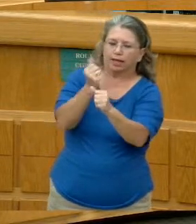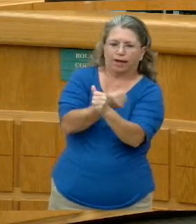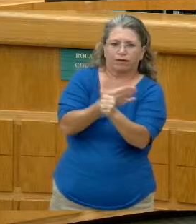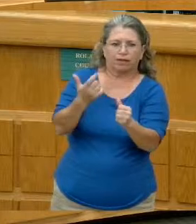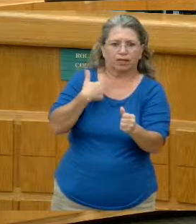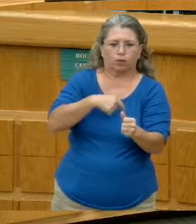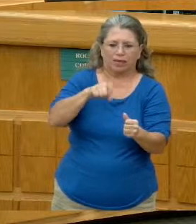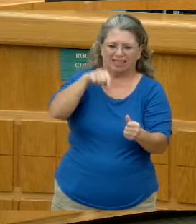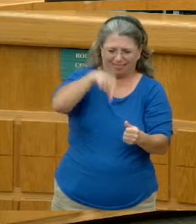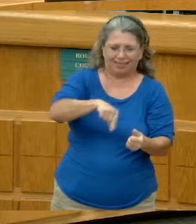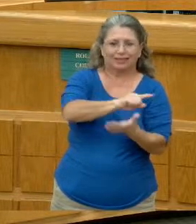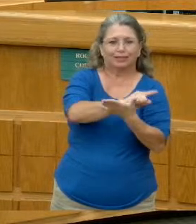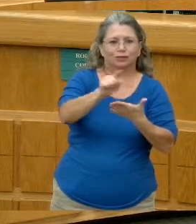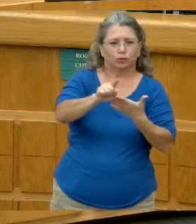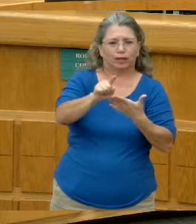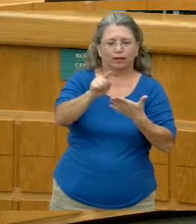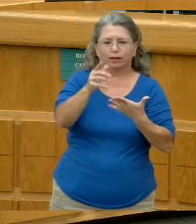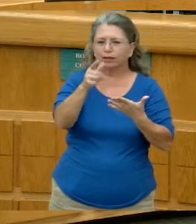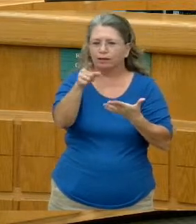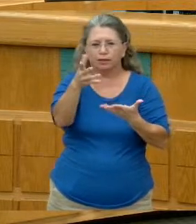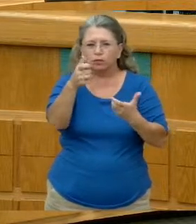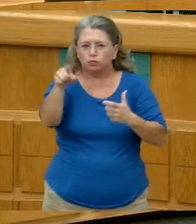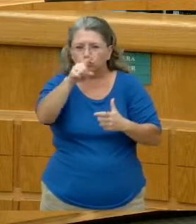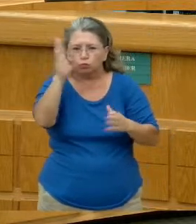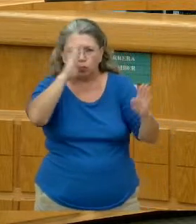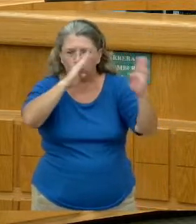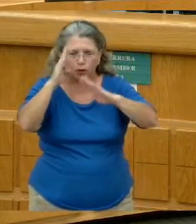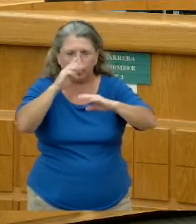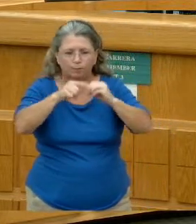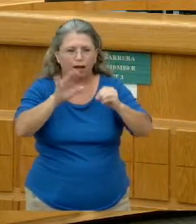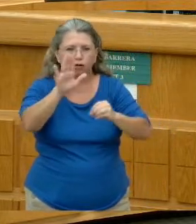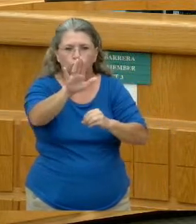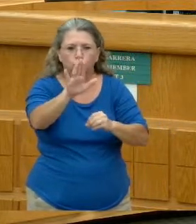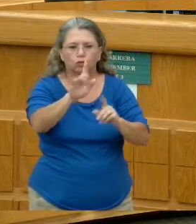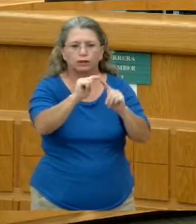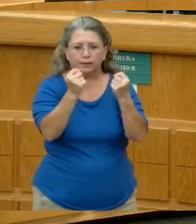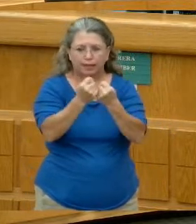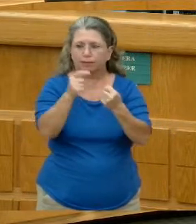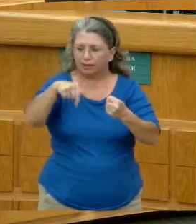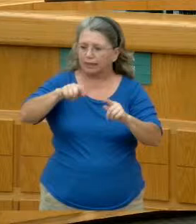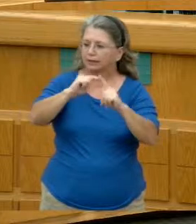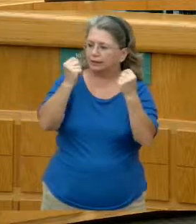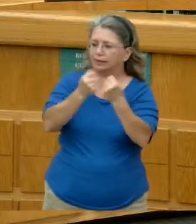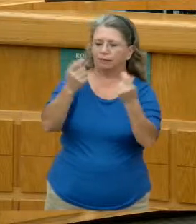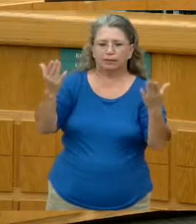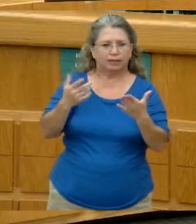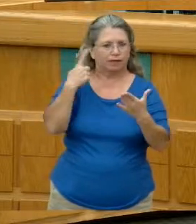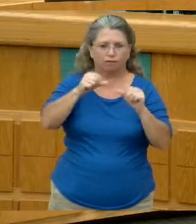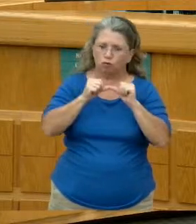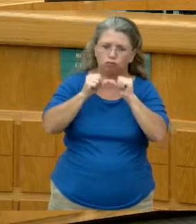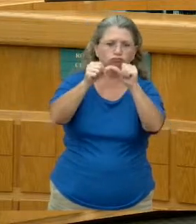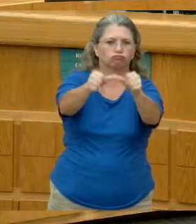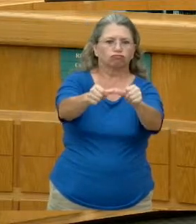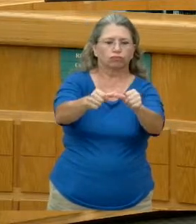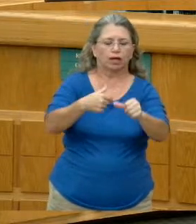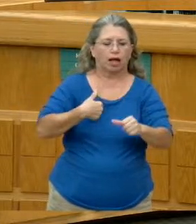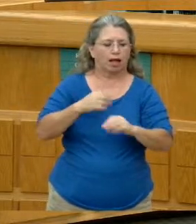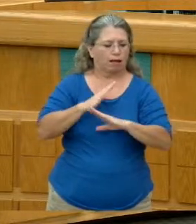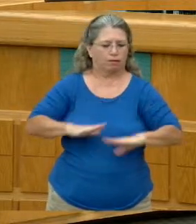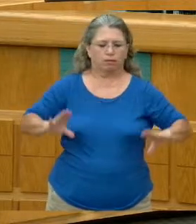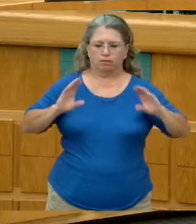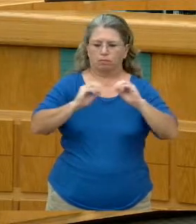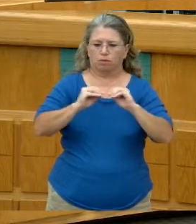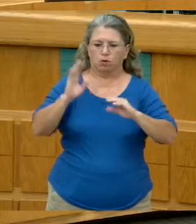week. And so I don't want you to worry about your team. Your team is here for the long haul. And I'm no longer worried